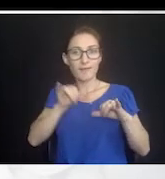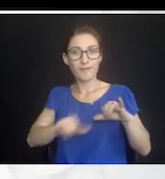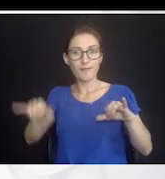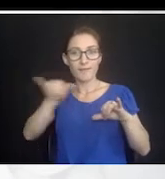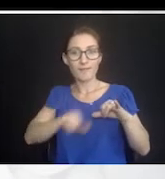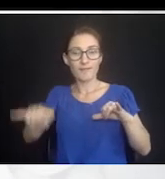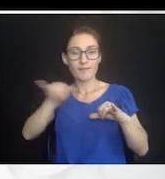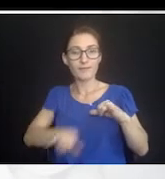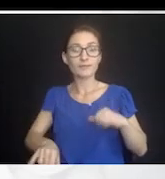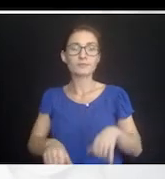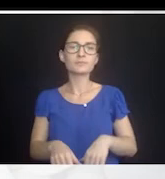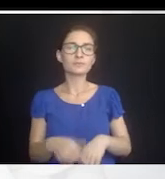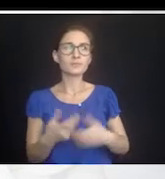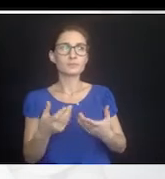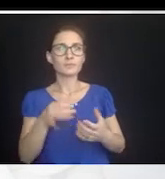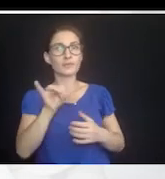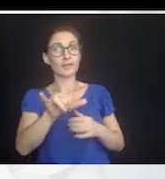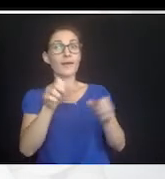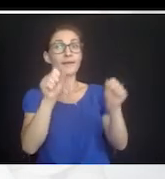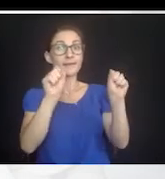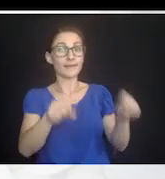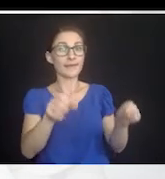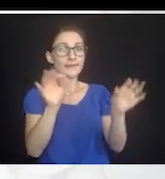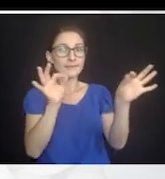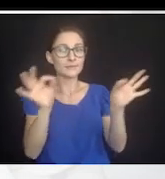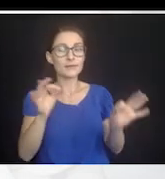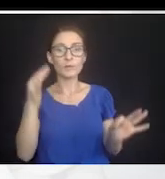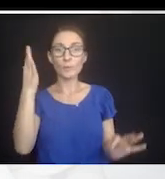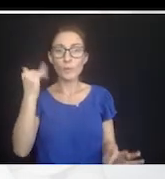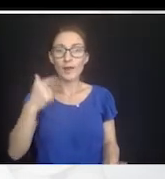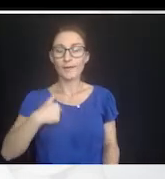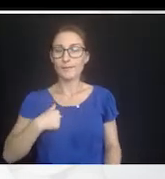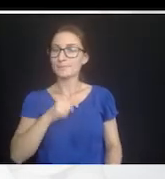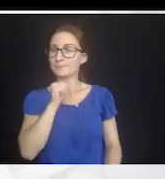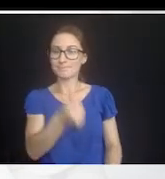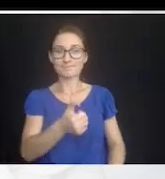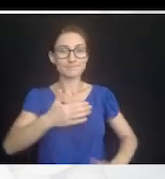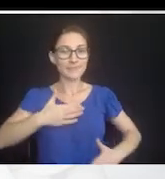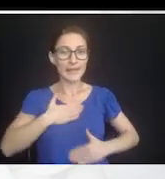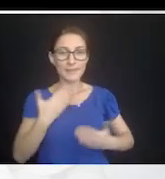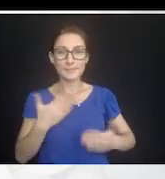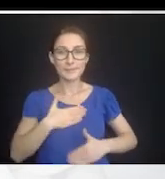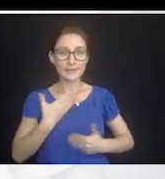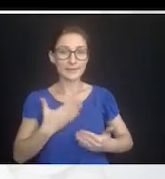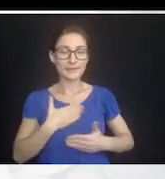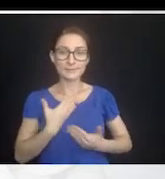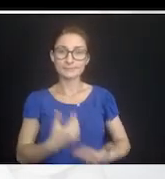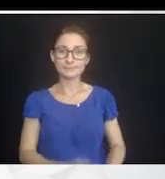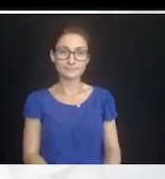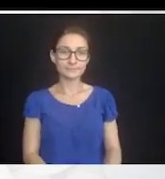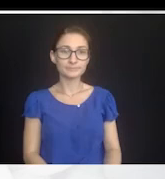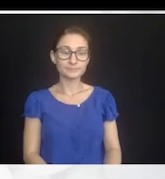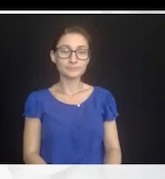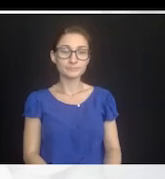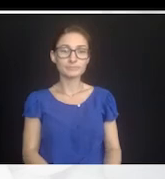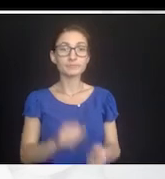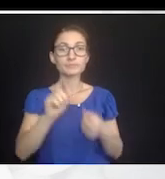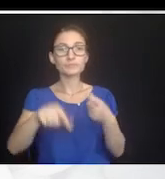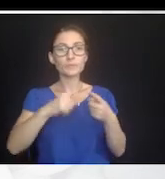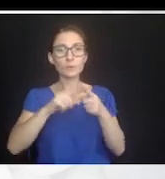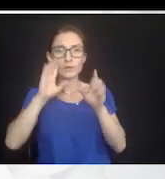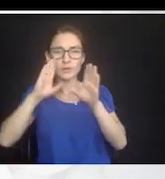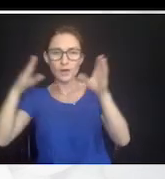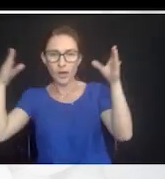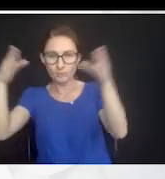had tunnel vision and got stuck. It really can explain why